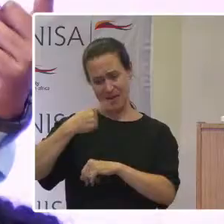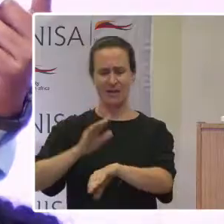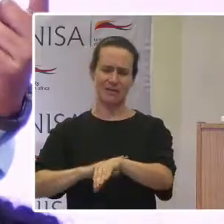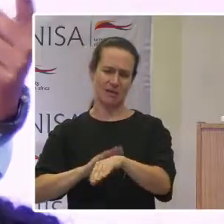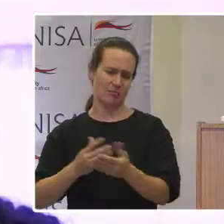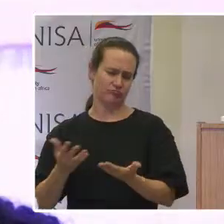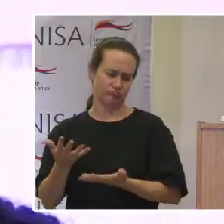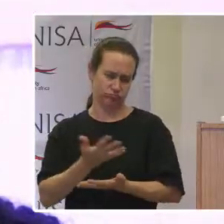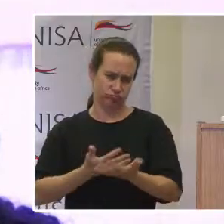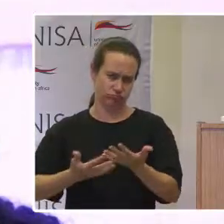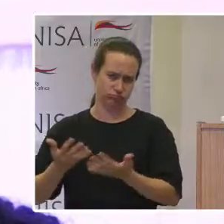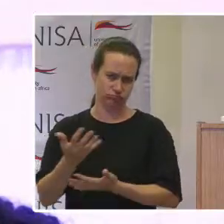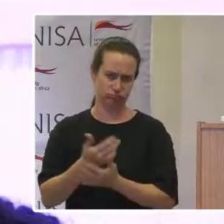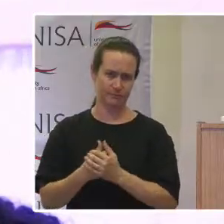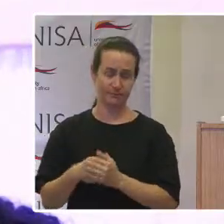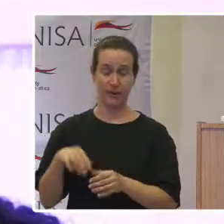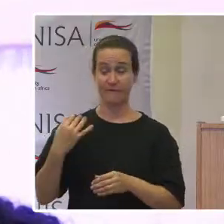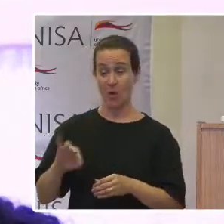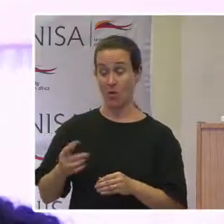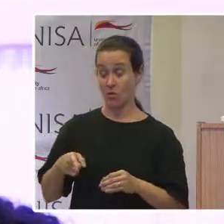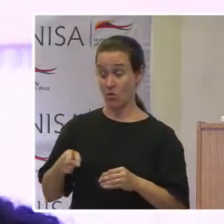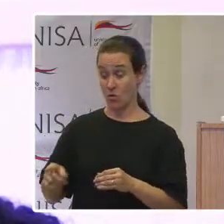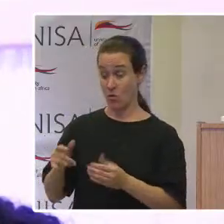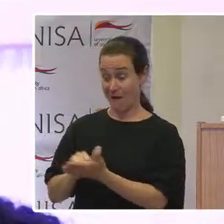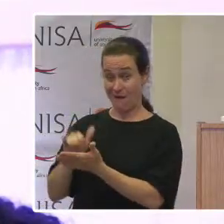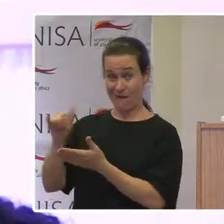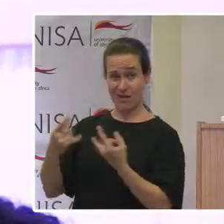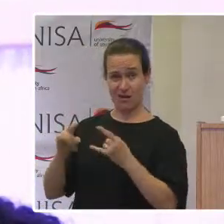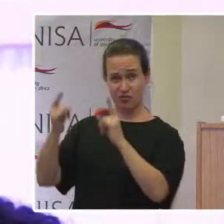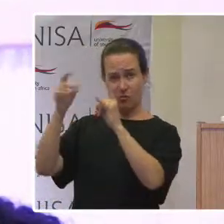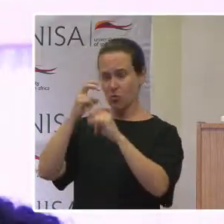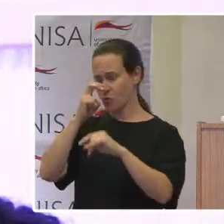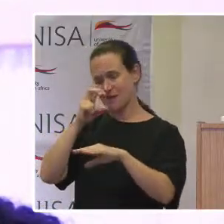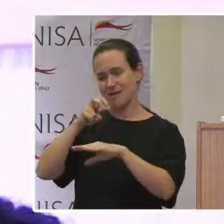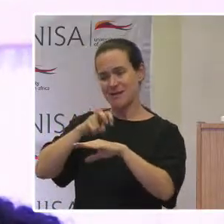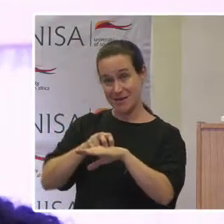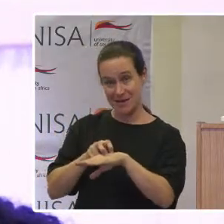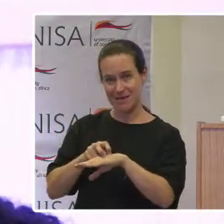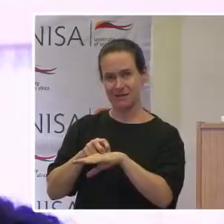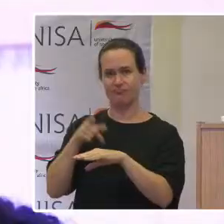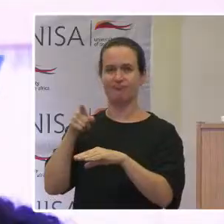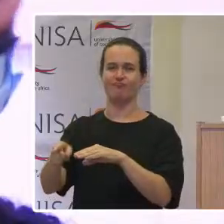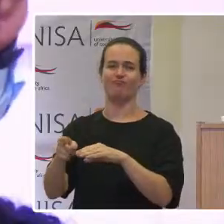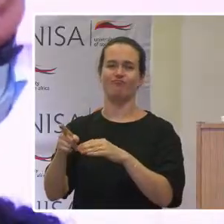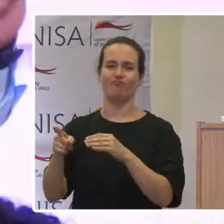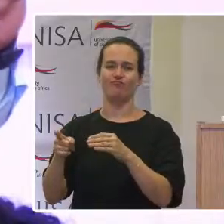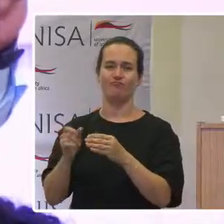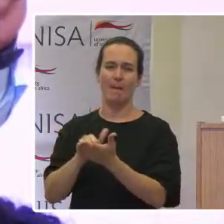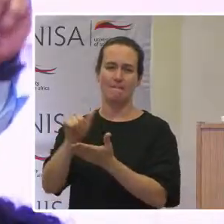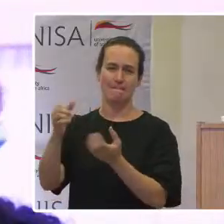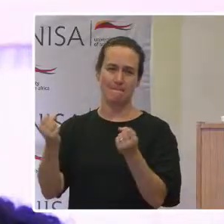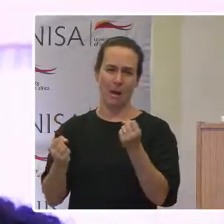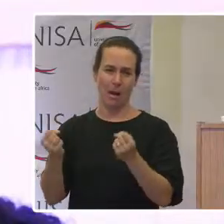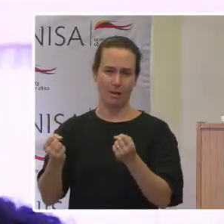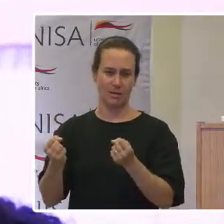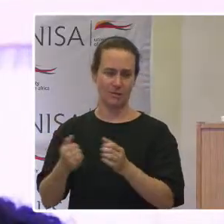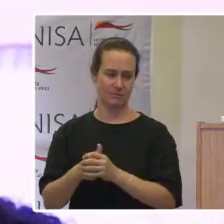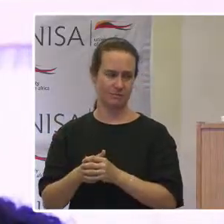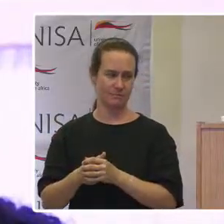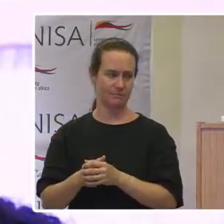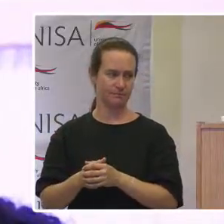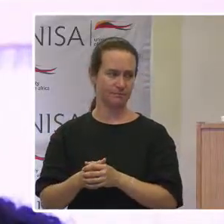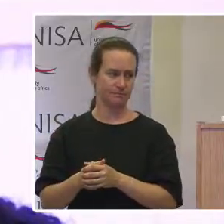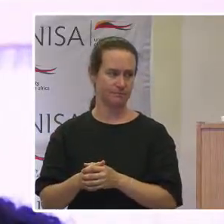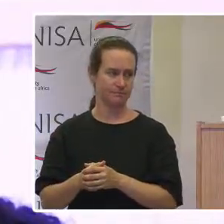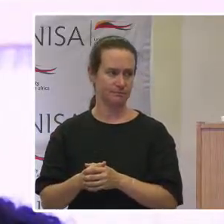one. So for the Aerotropolis to thrive and function, you need the pilots. Okay, that's point number one. Point number two